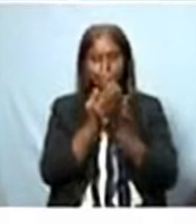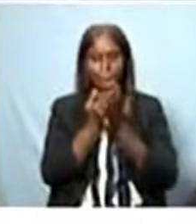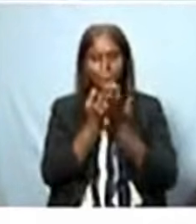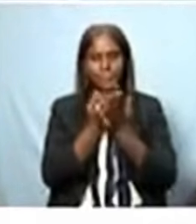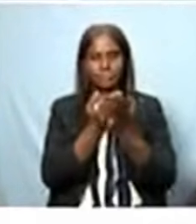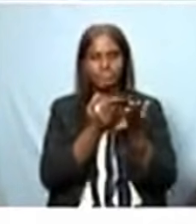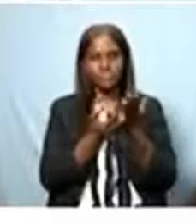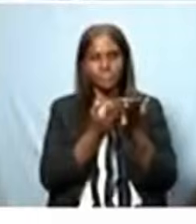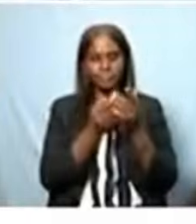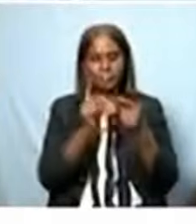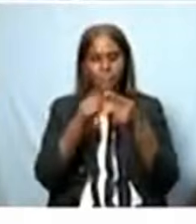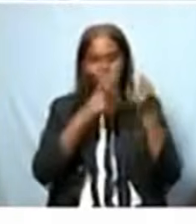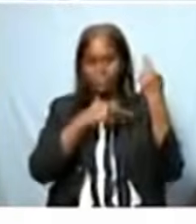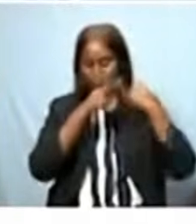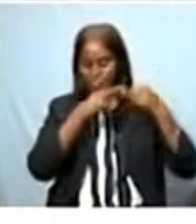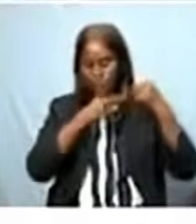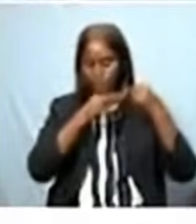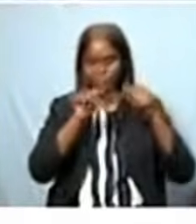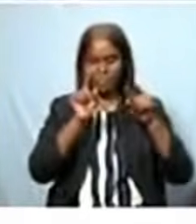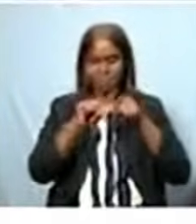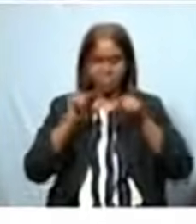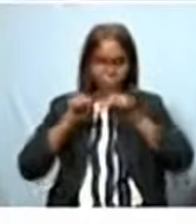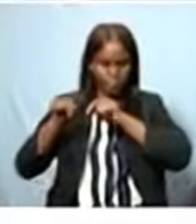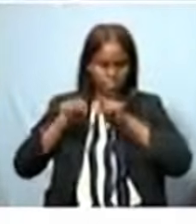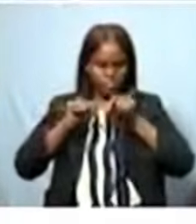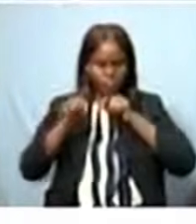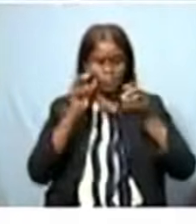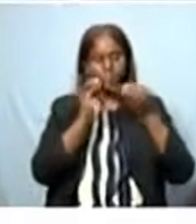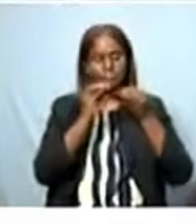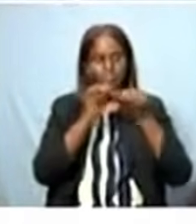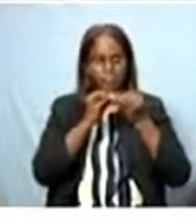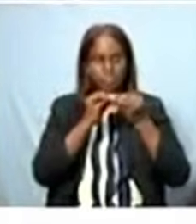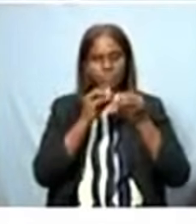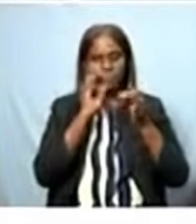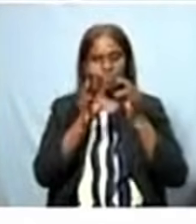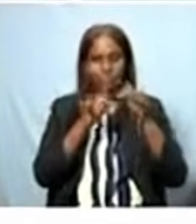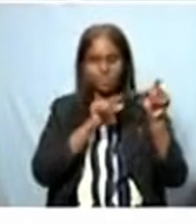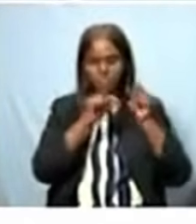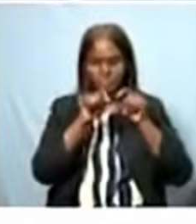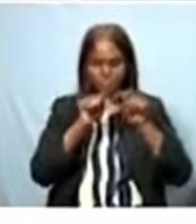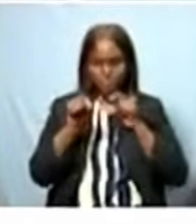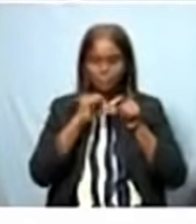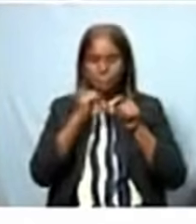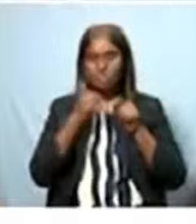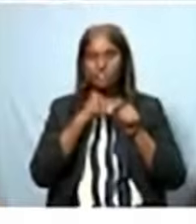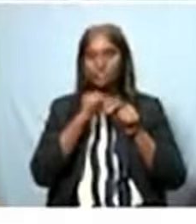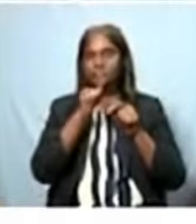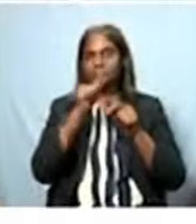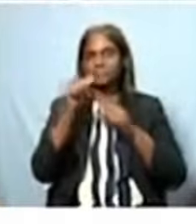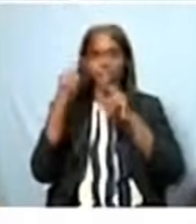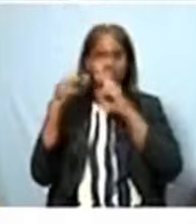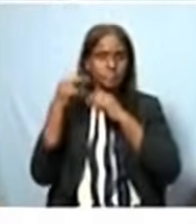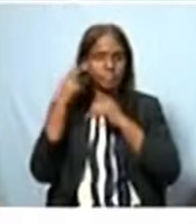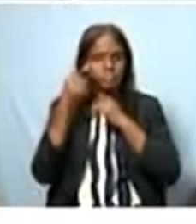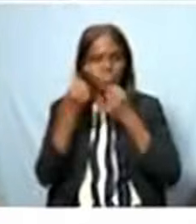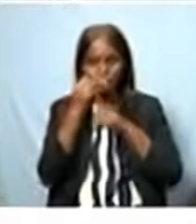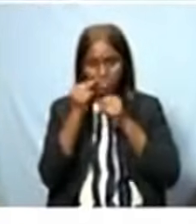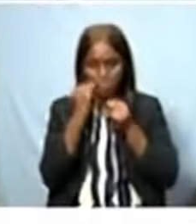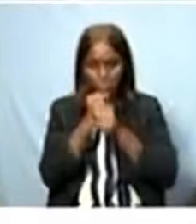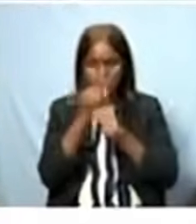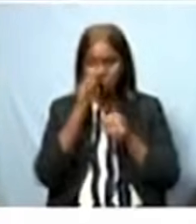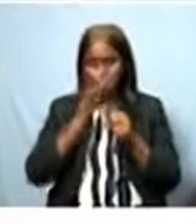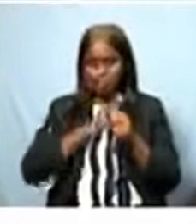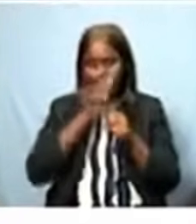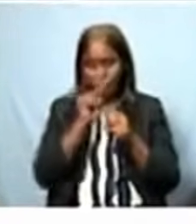proposal to revise the regulations further. If the regulations have not been revised for many years, Madam